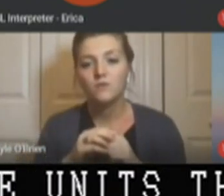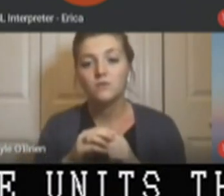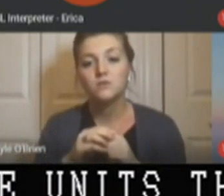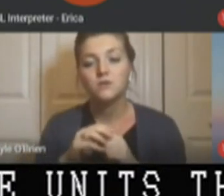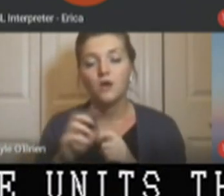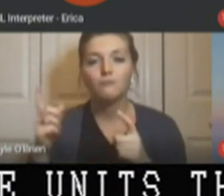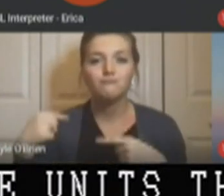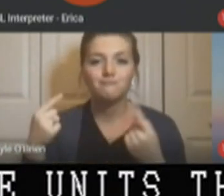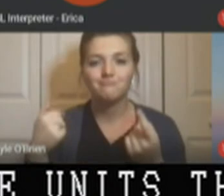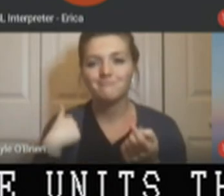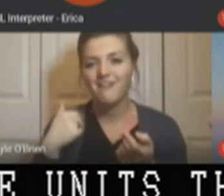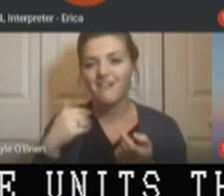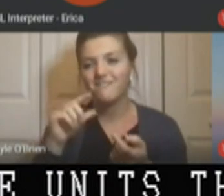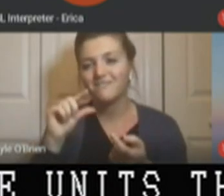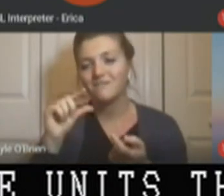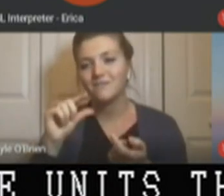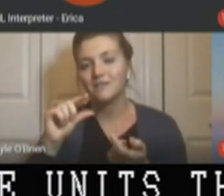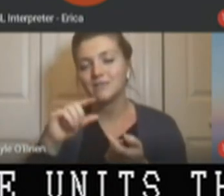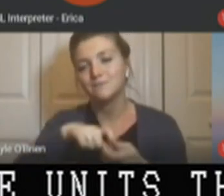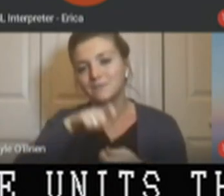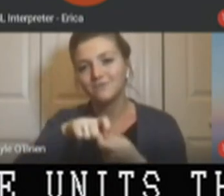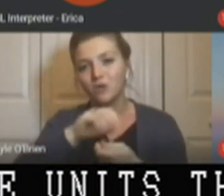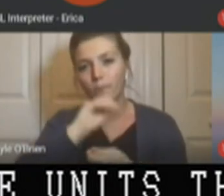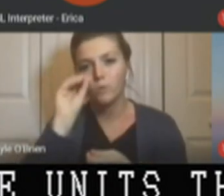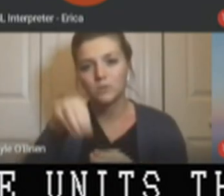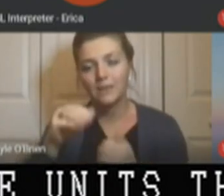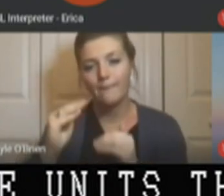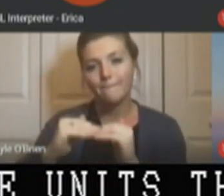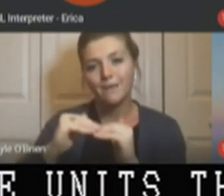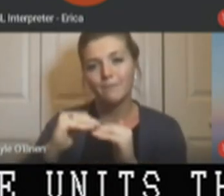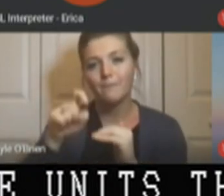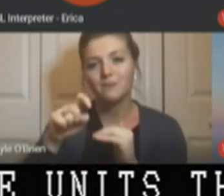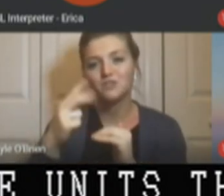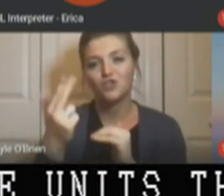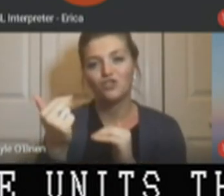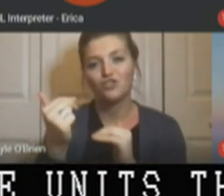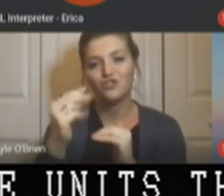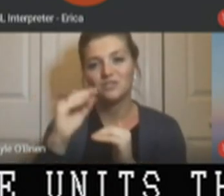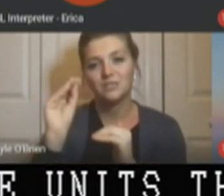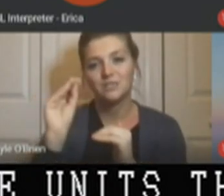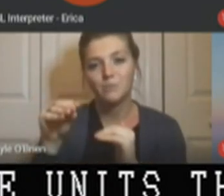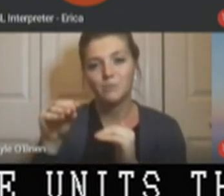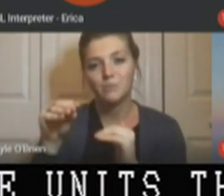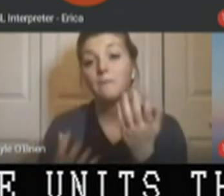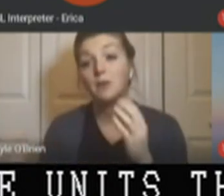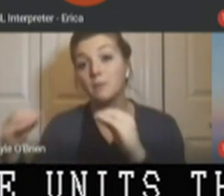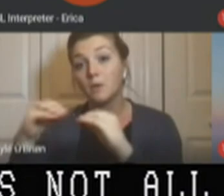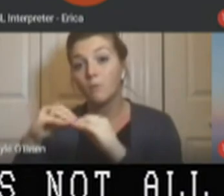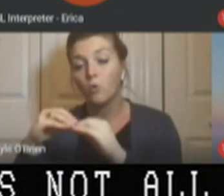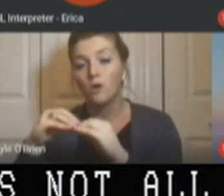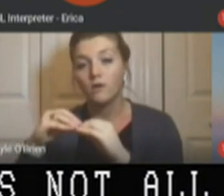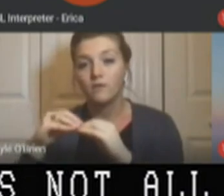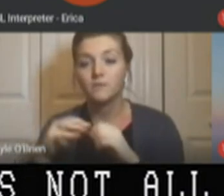percentage, a minimum of at least 13%, if not more, of IDP units on site for Bpda developments.